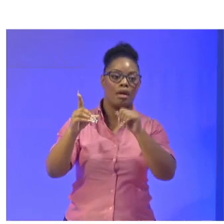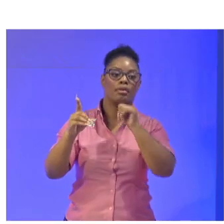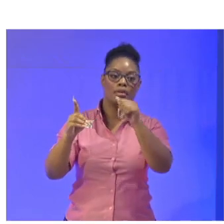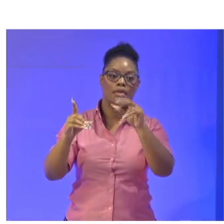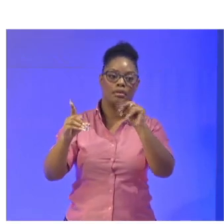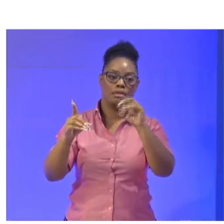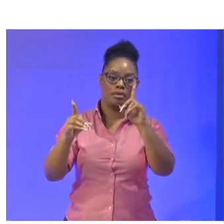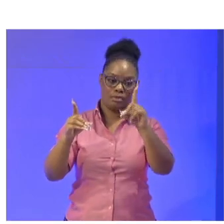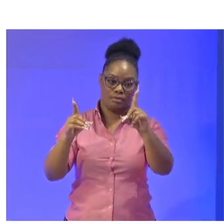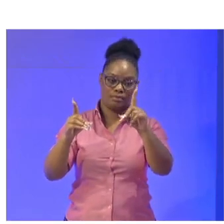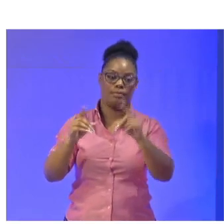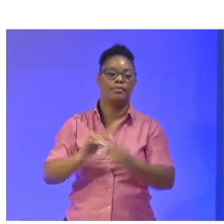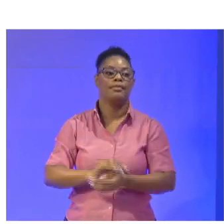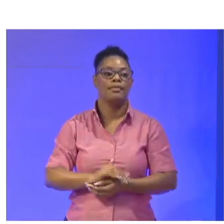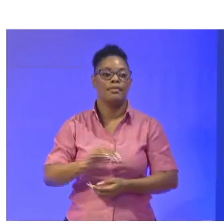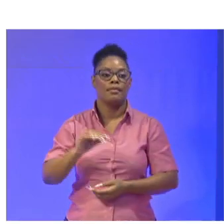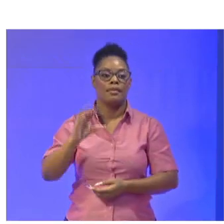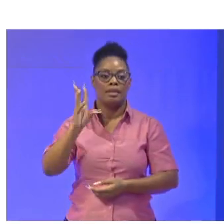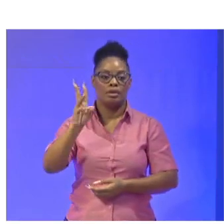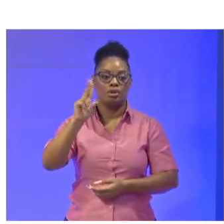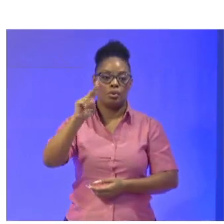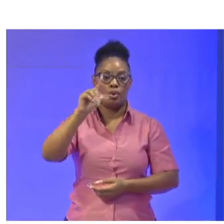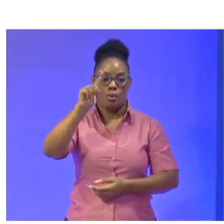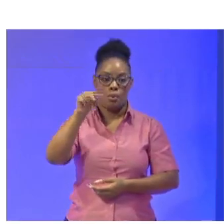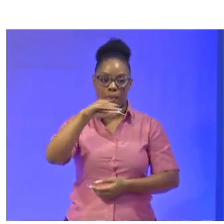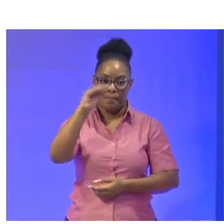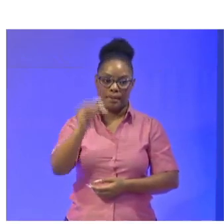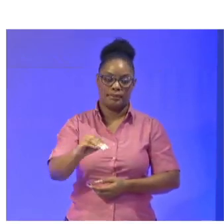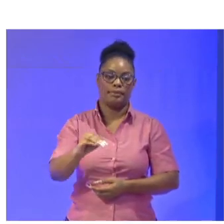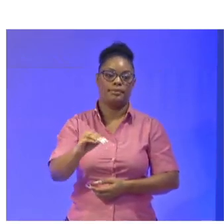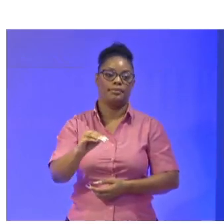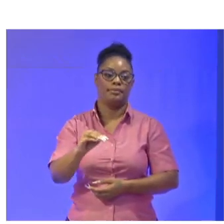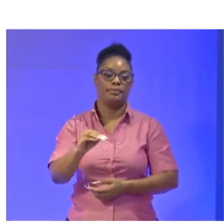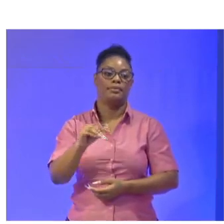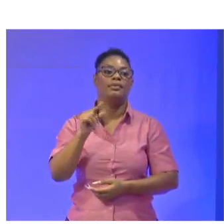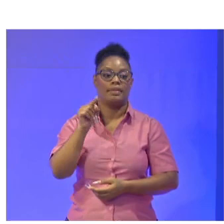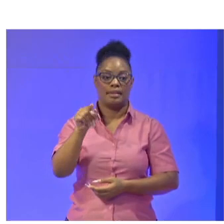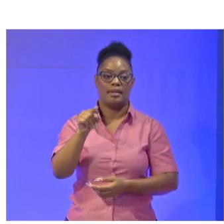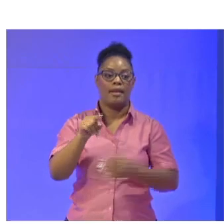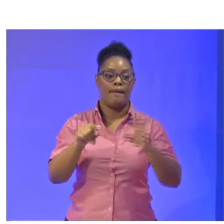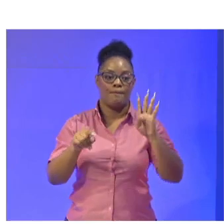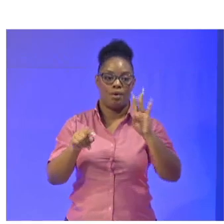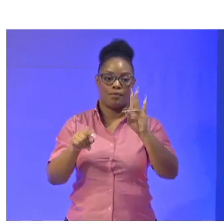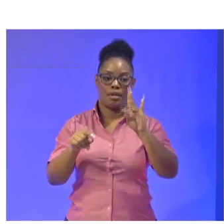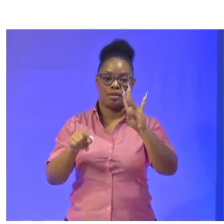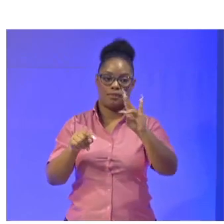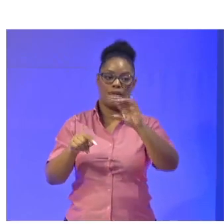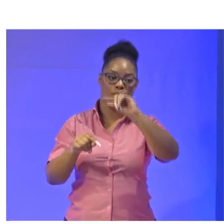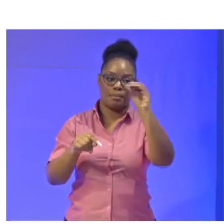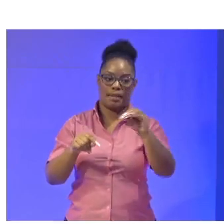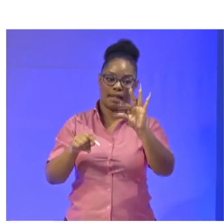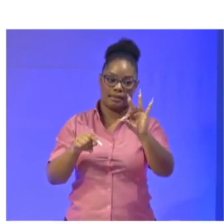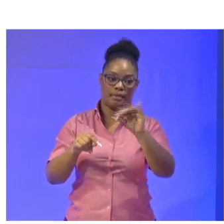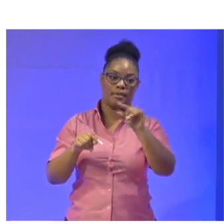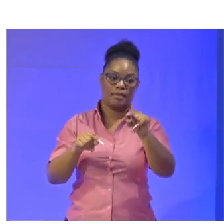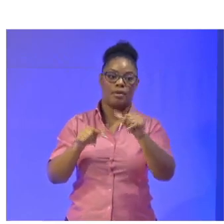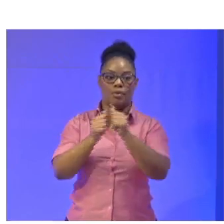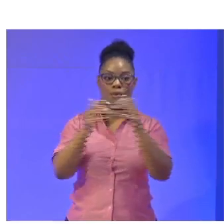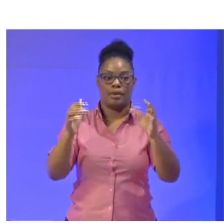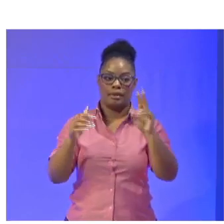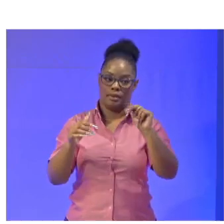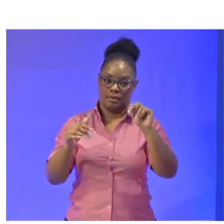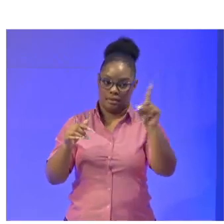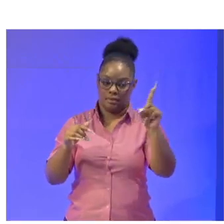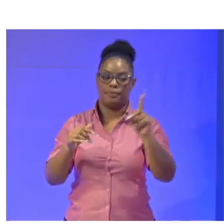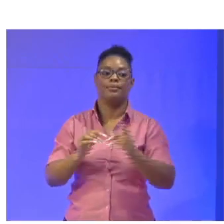teal, you find 52.1% of those with comorbidities and 47.9% without. And this is more or less what we have been